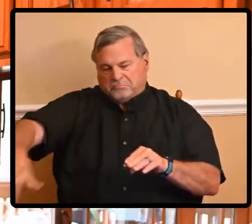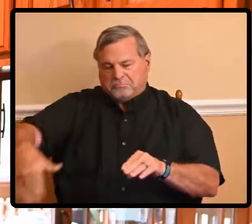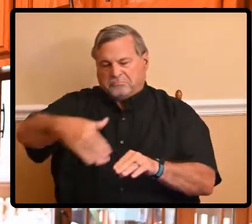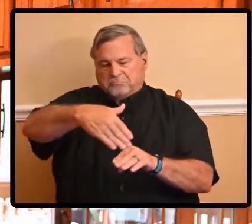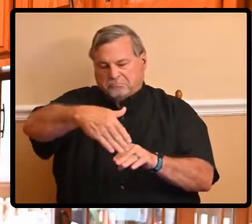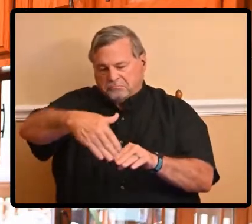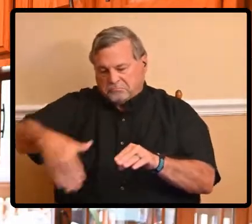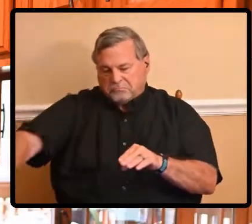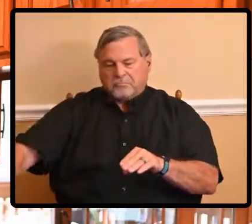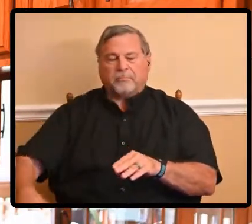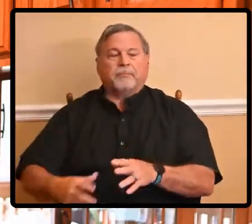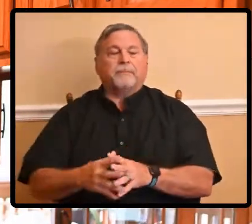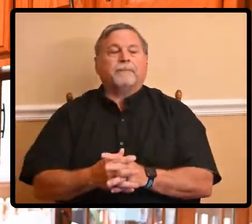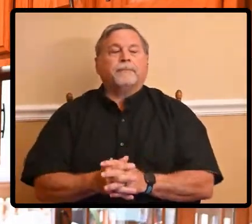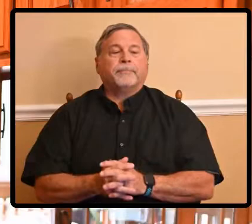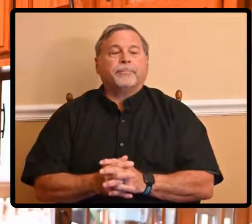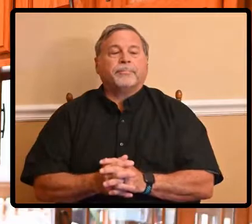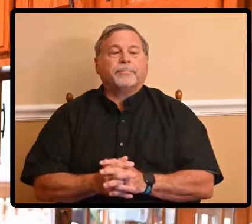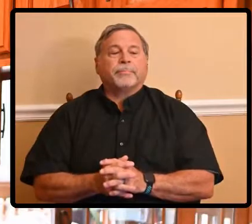slice it down,